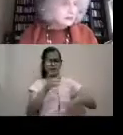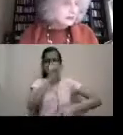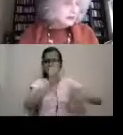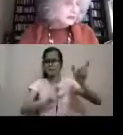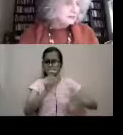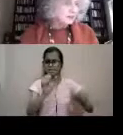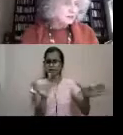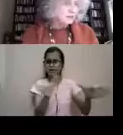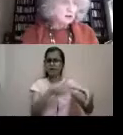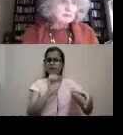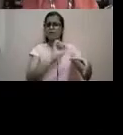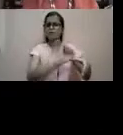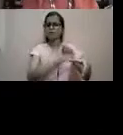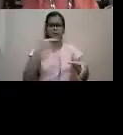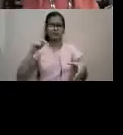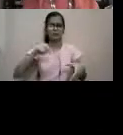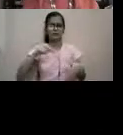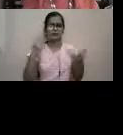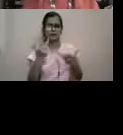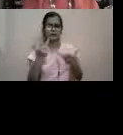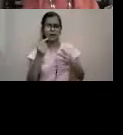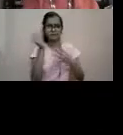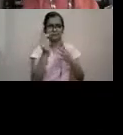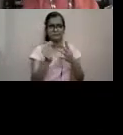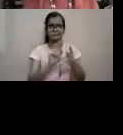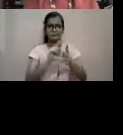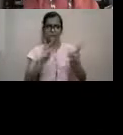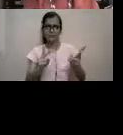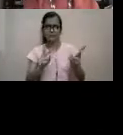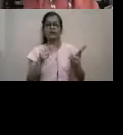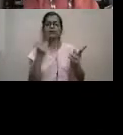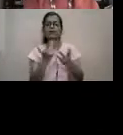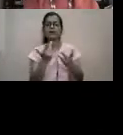need is their full measure of civil rights.